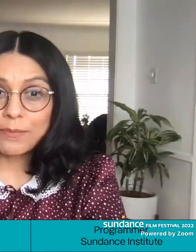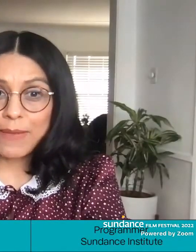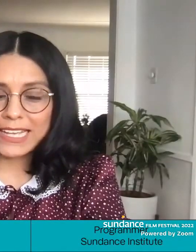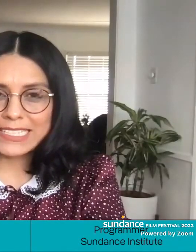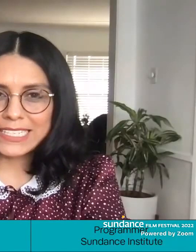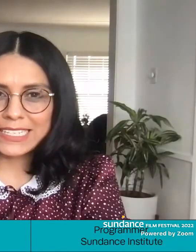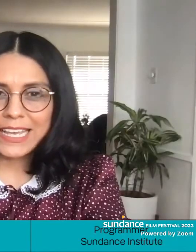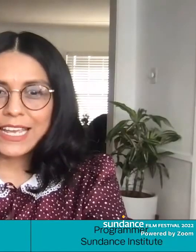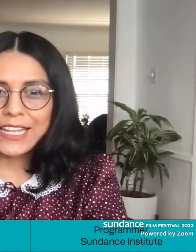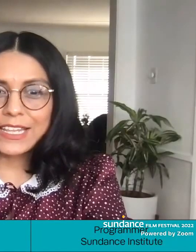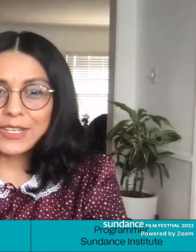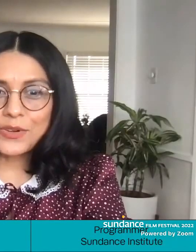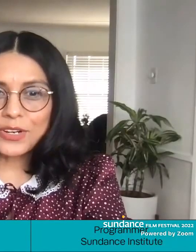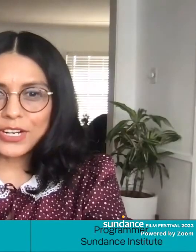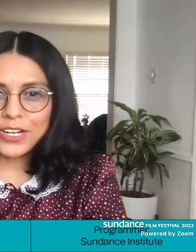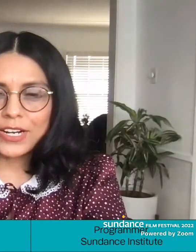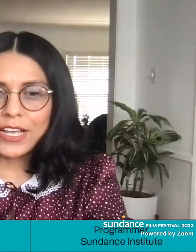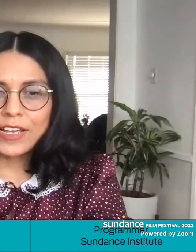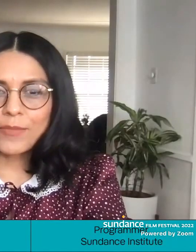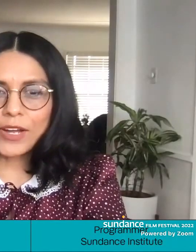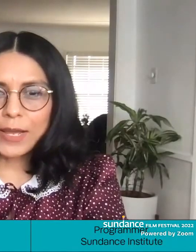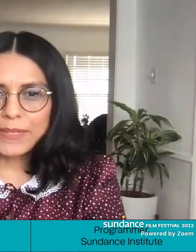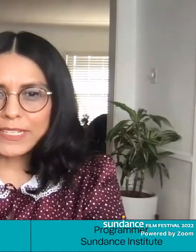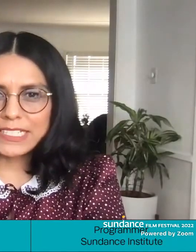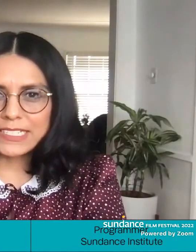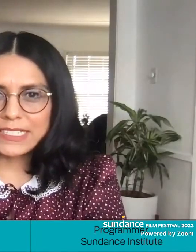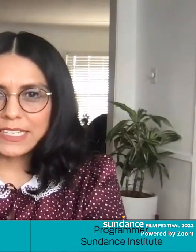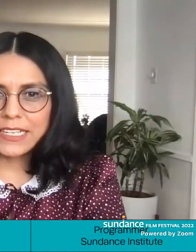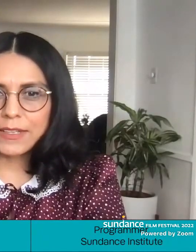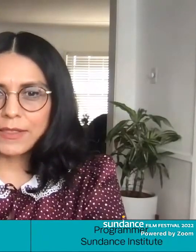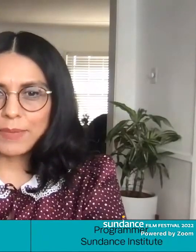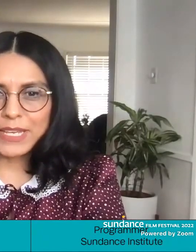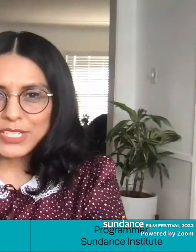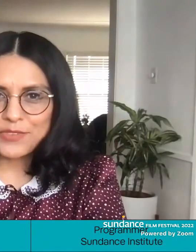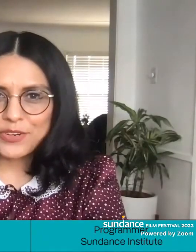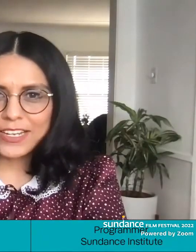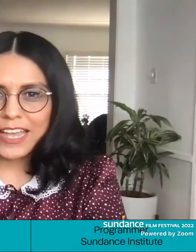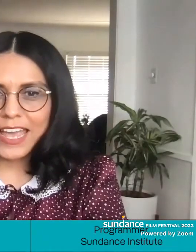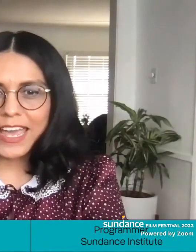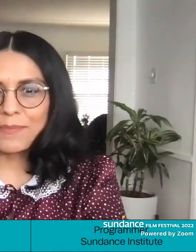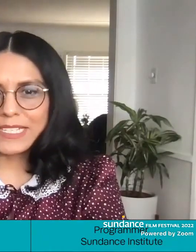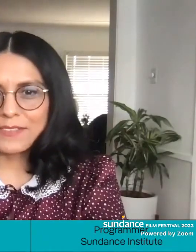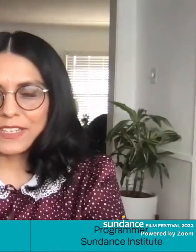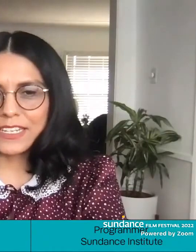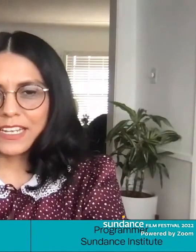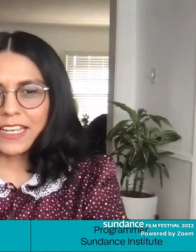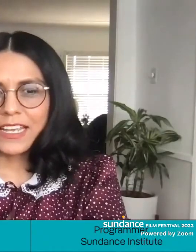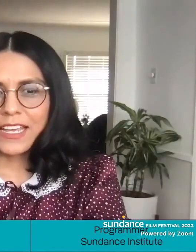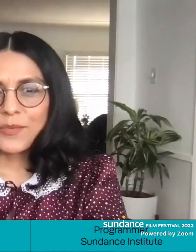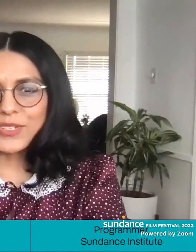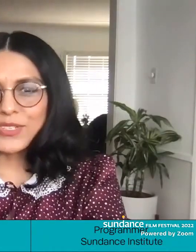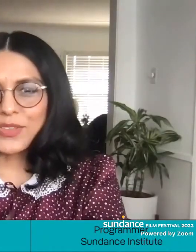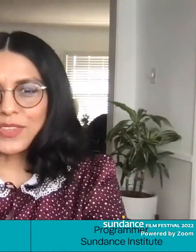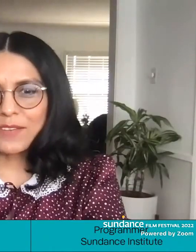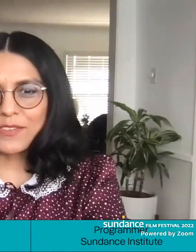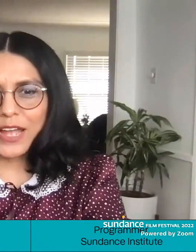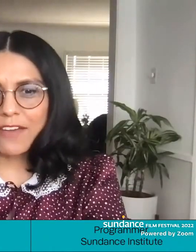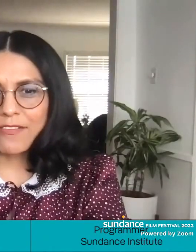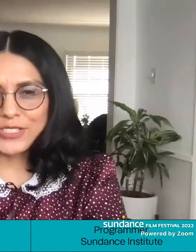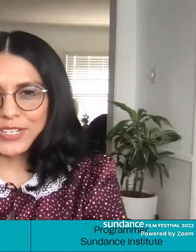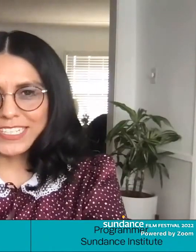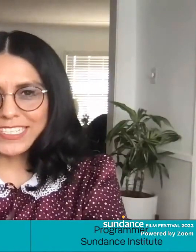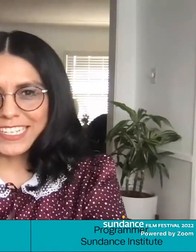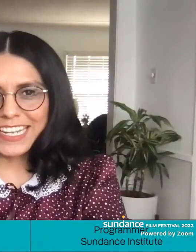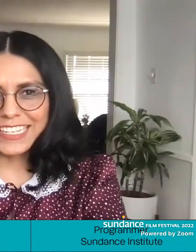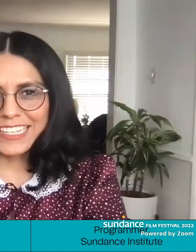New York Magazine, The New Yorker, Bon Appetit, Pitchfork, and BuzzFeed. We're so thankful to